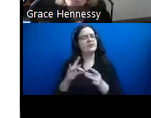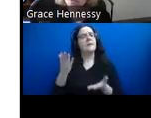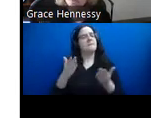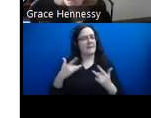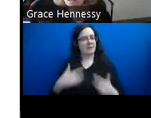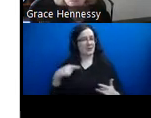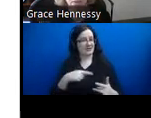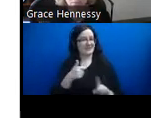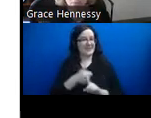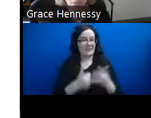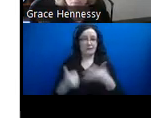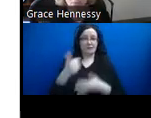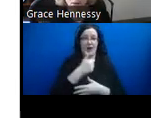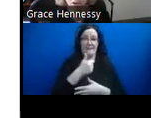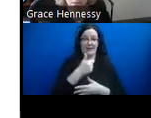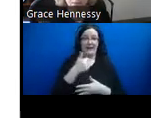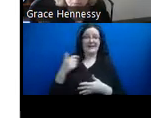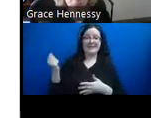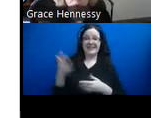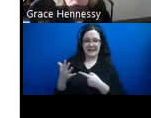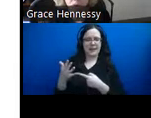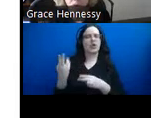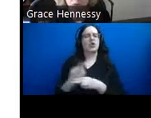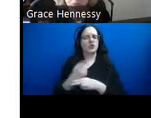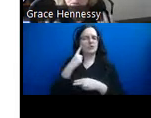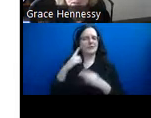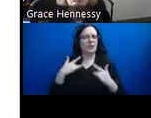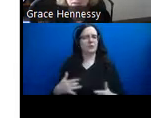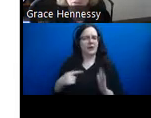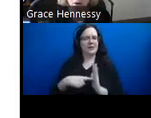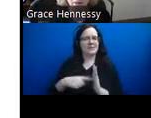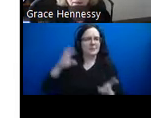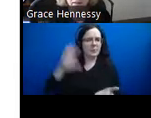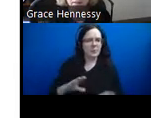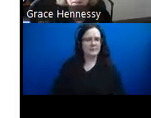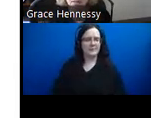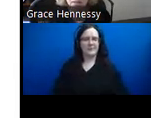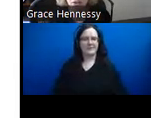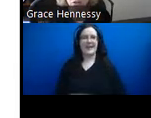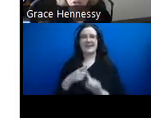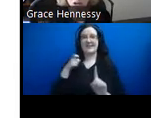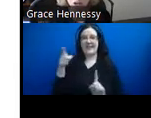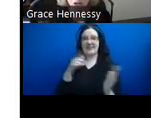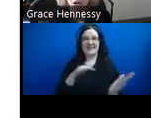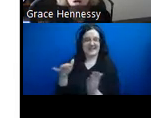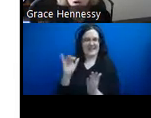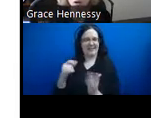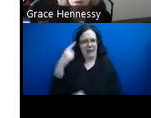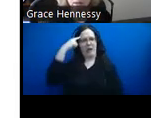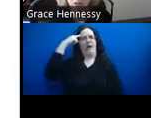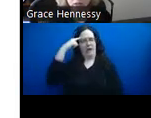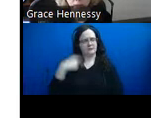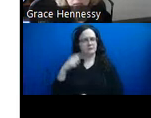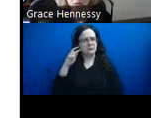then used to relieve the symptoms of depression. So from the study, this is where I got the idea to look at the issues of gender,